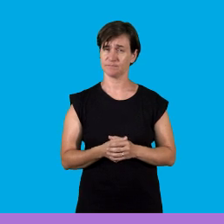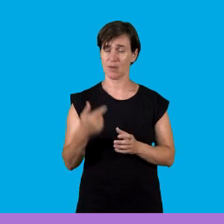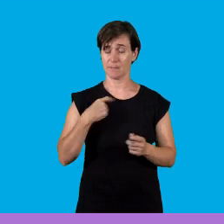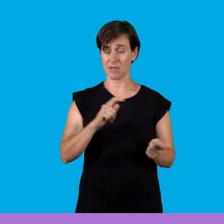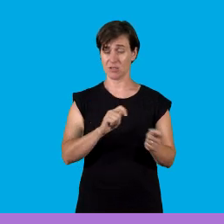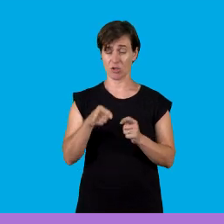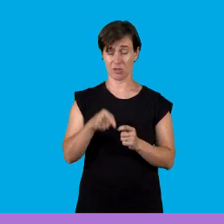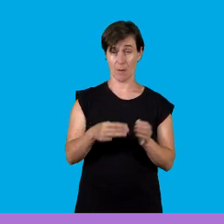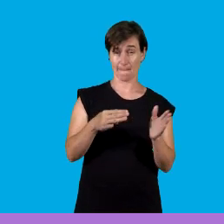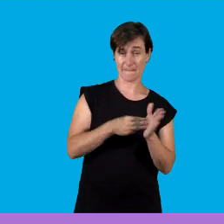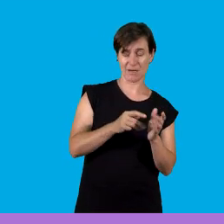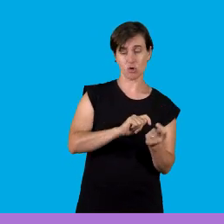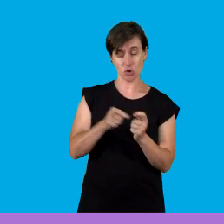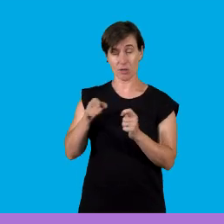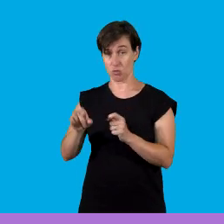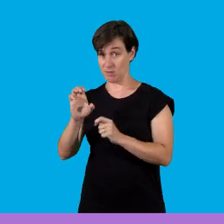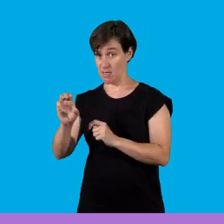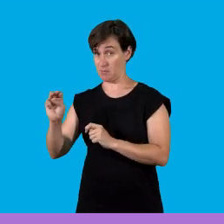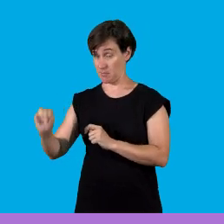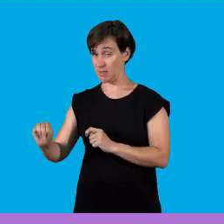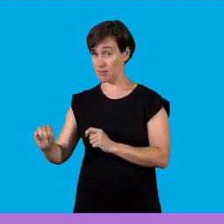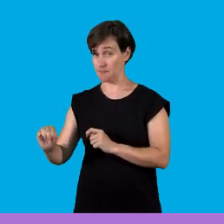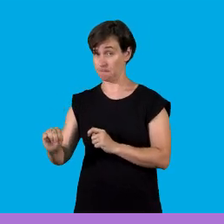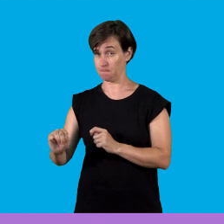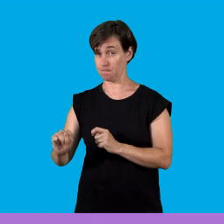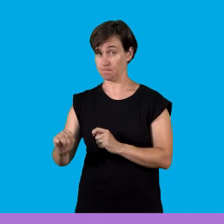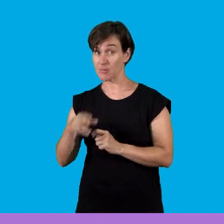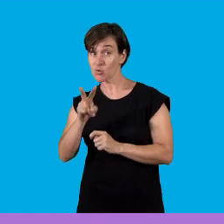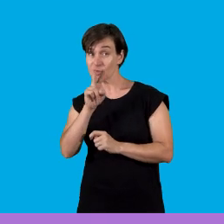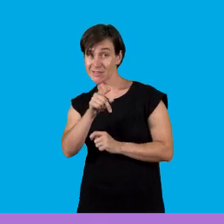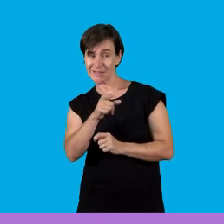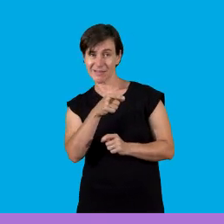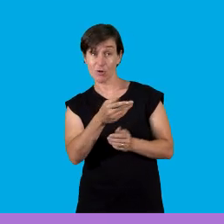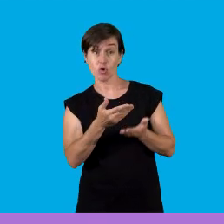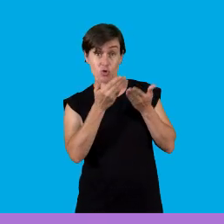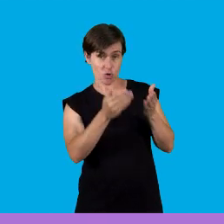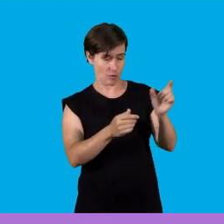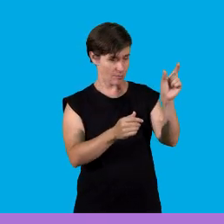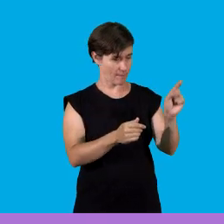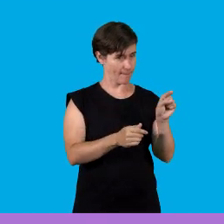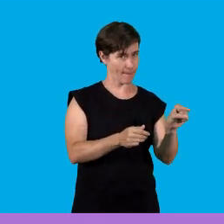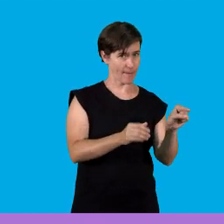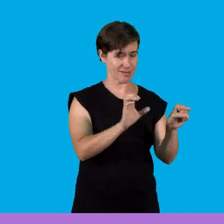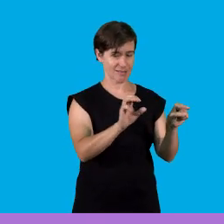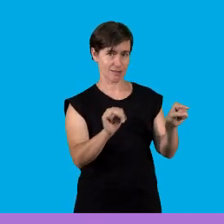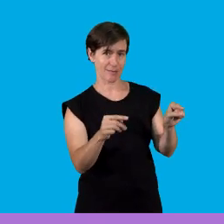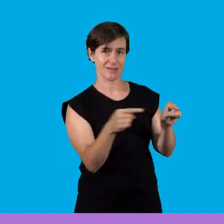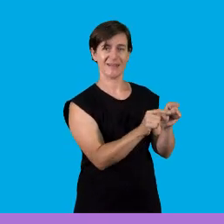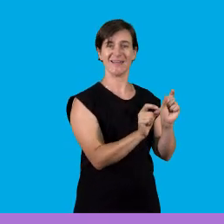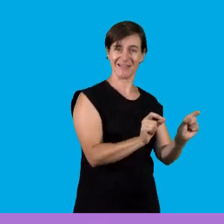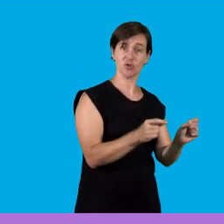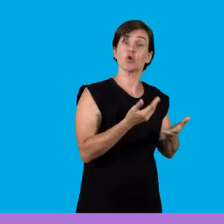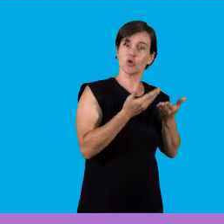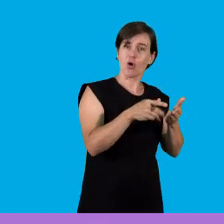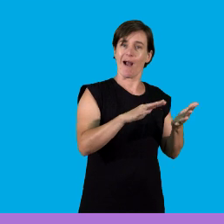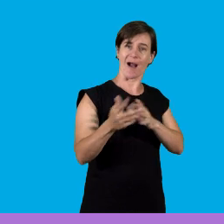meters to centimeters, right? And then, can you see there's a conversion between centimeters